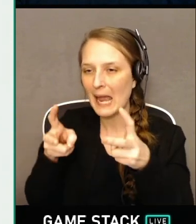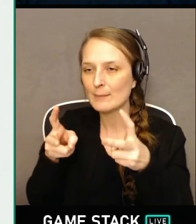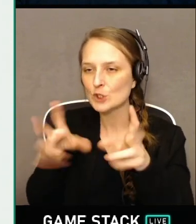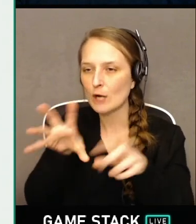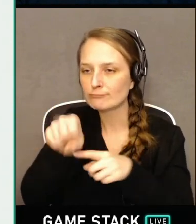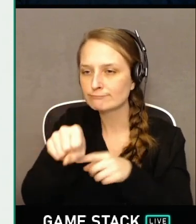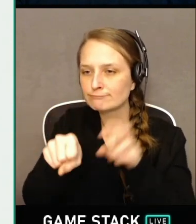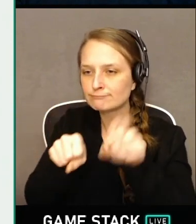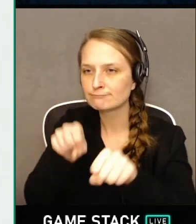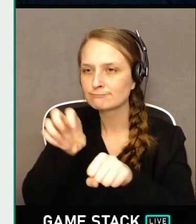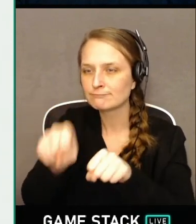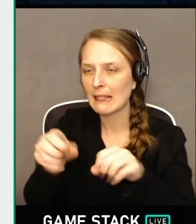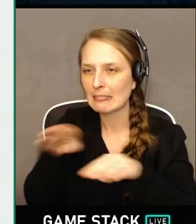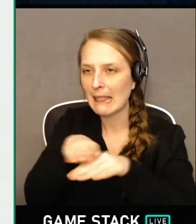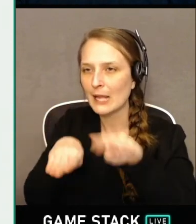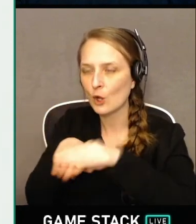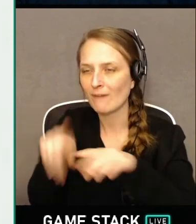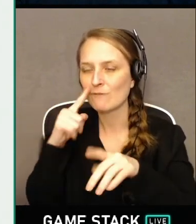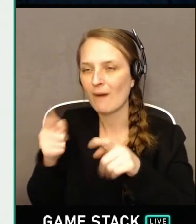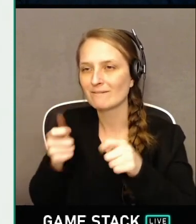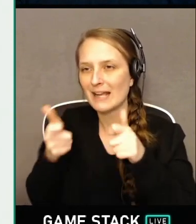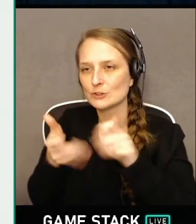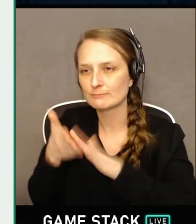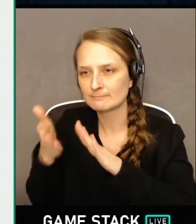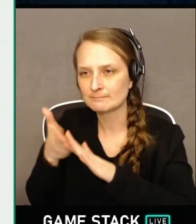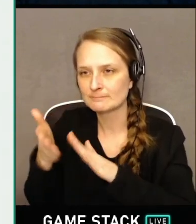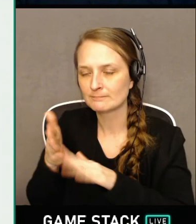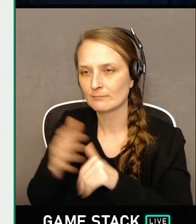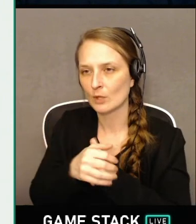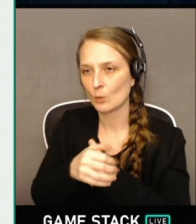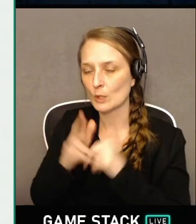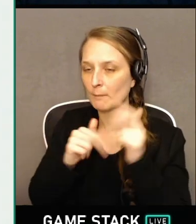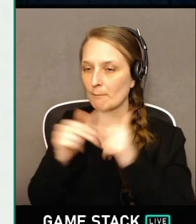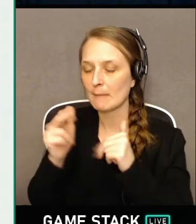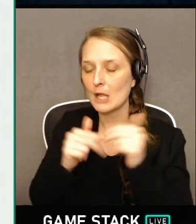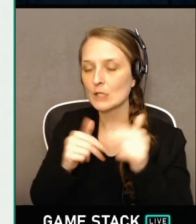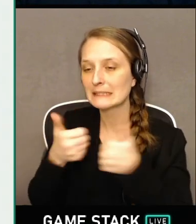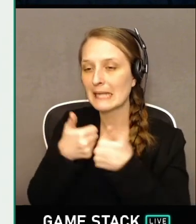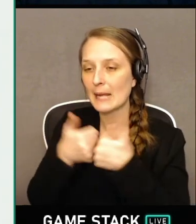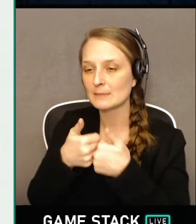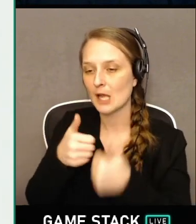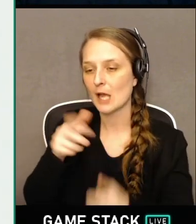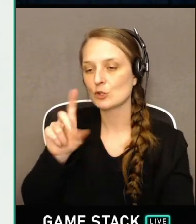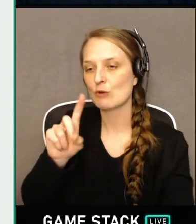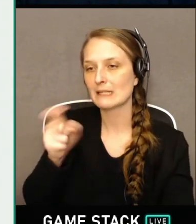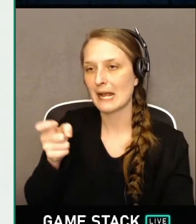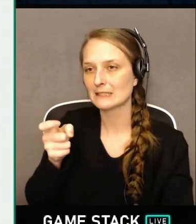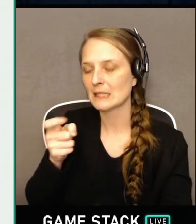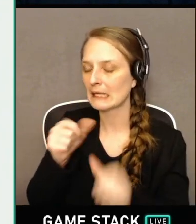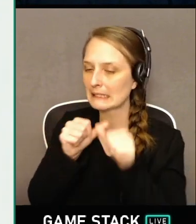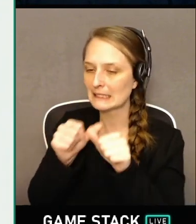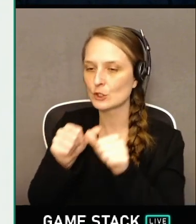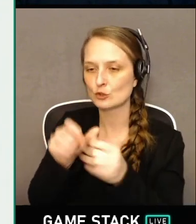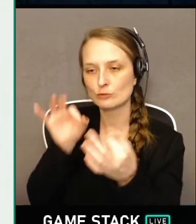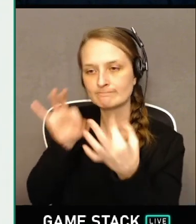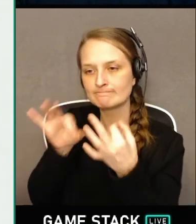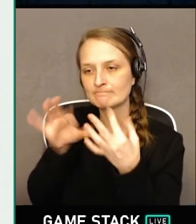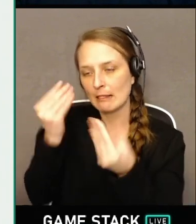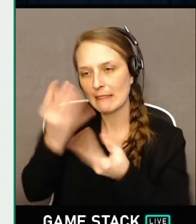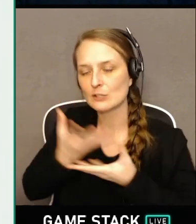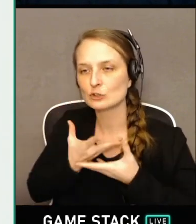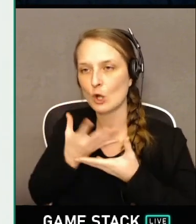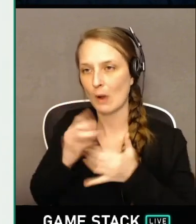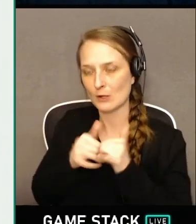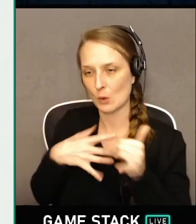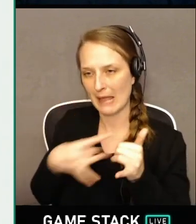capture. When you build your games on DirectX, please continue to tell us how you like it and how we can make it even better